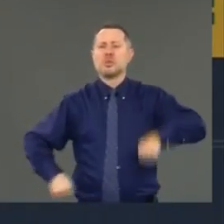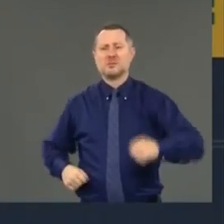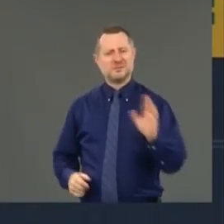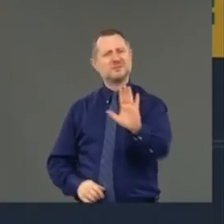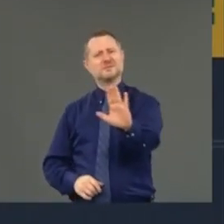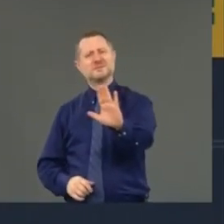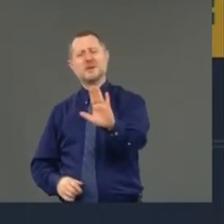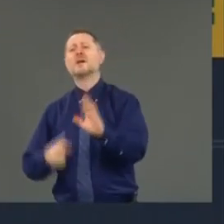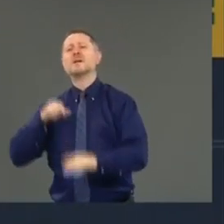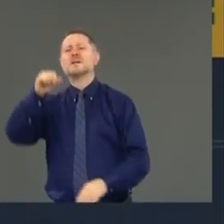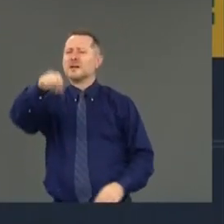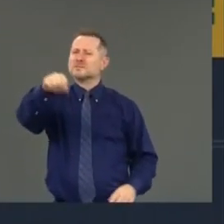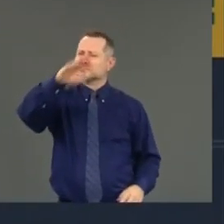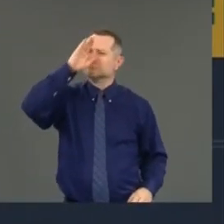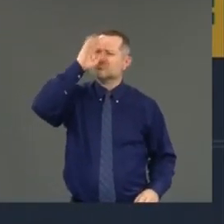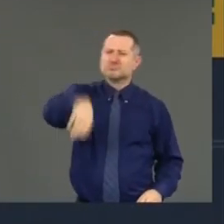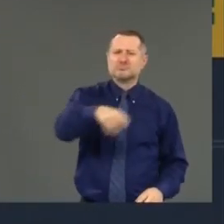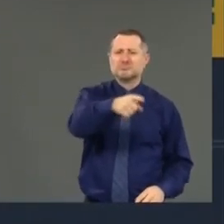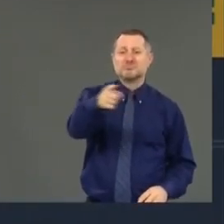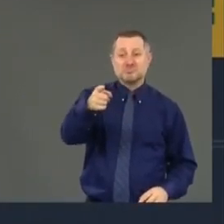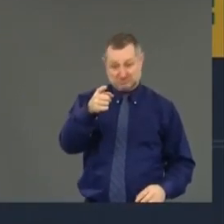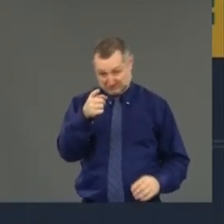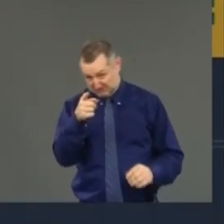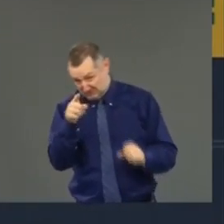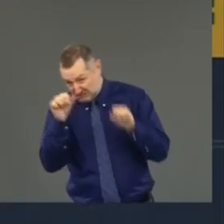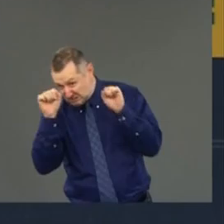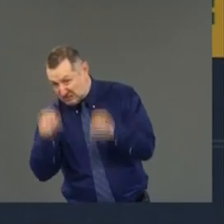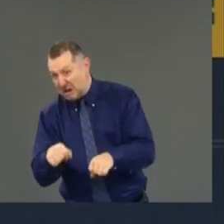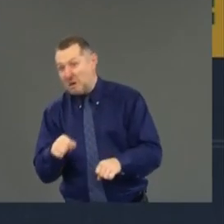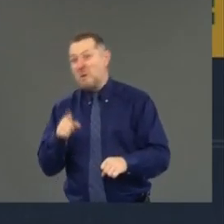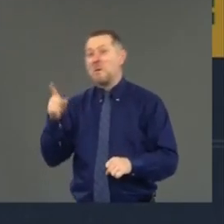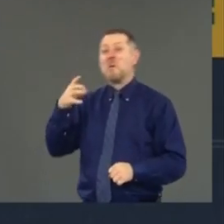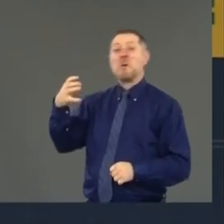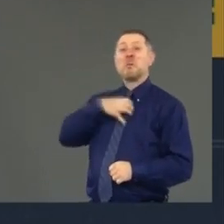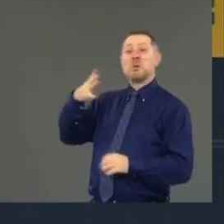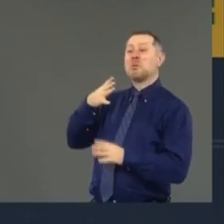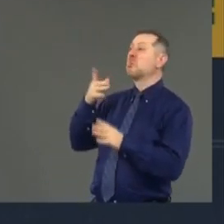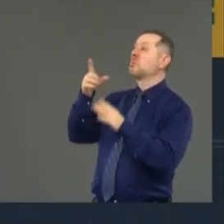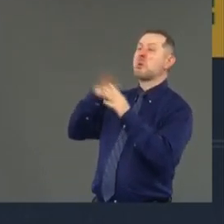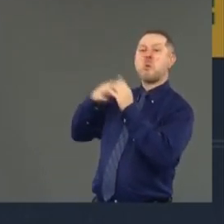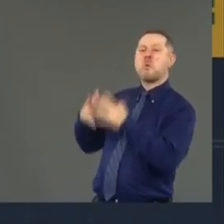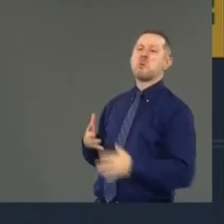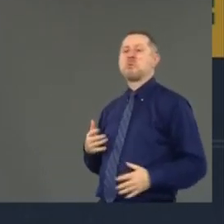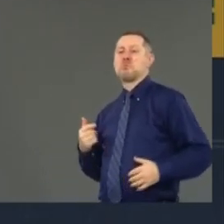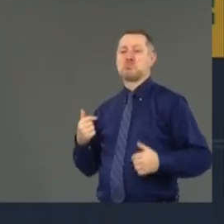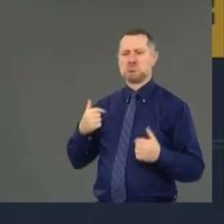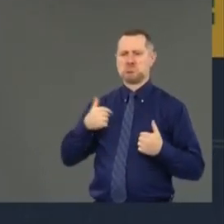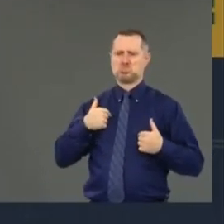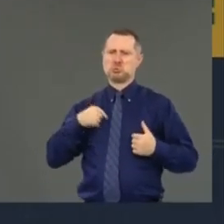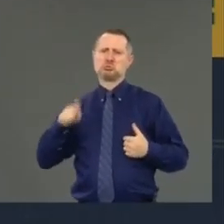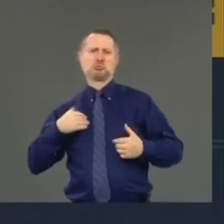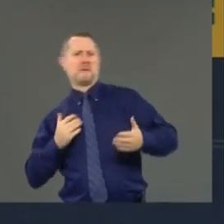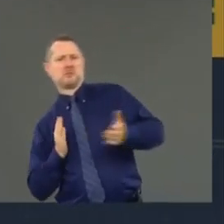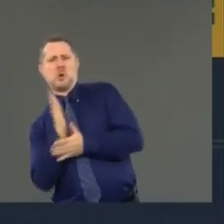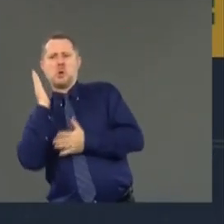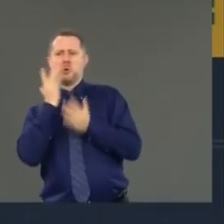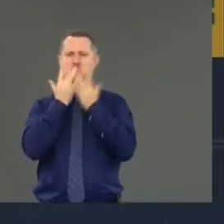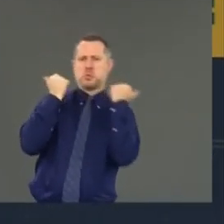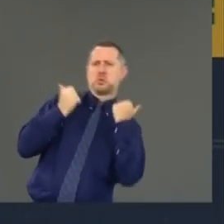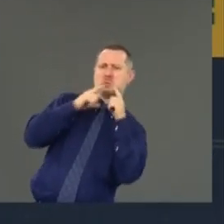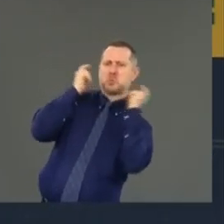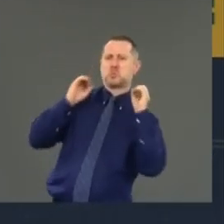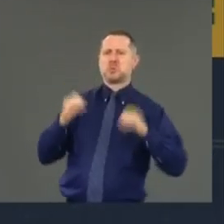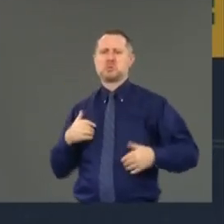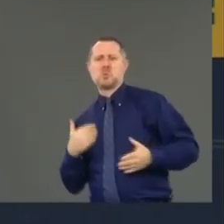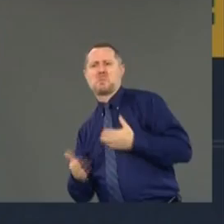could you, somebody complain to the store owner, I think I should have the right to come in, even though I don't have a mask? Somebody can say